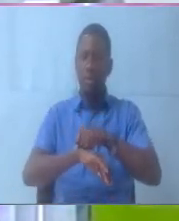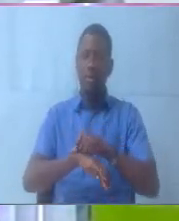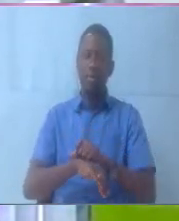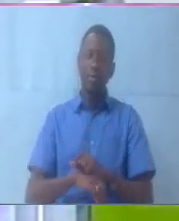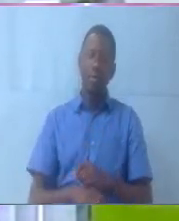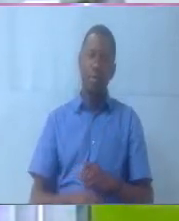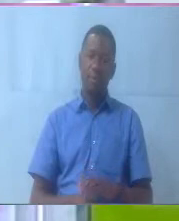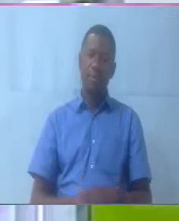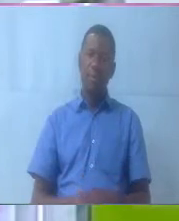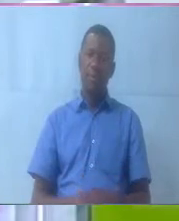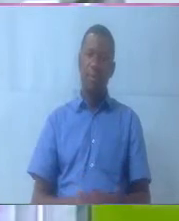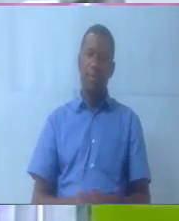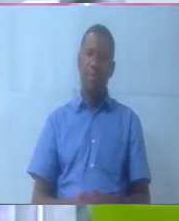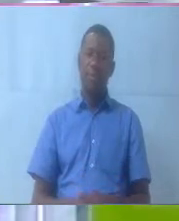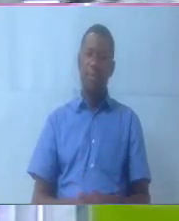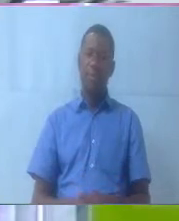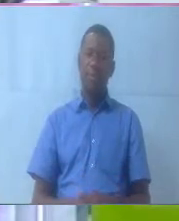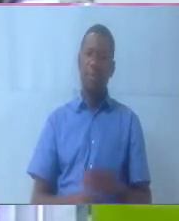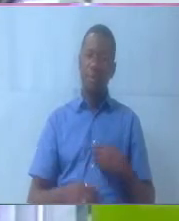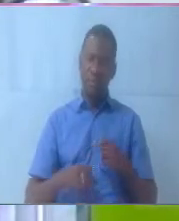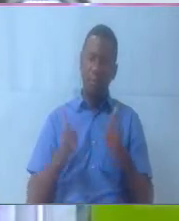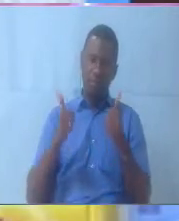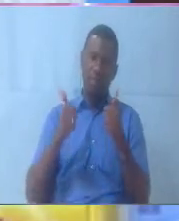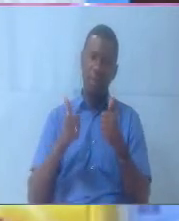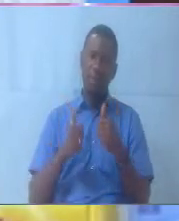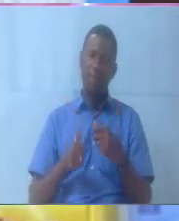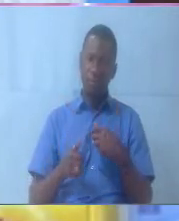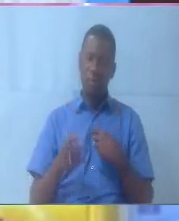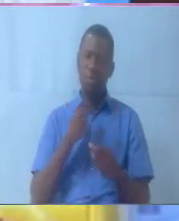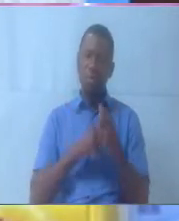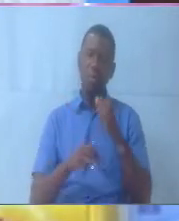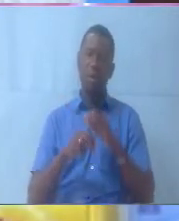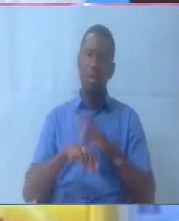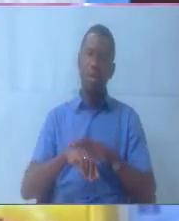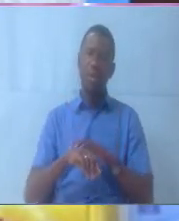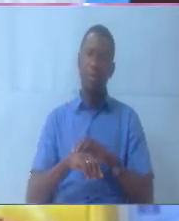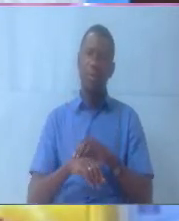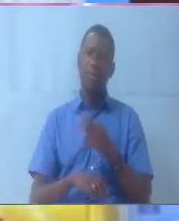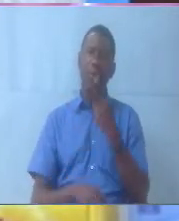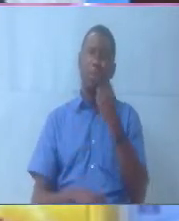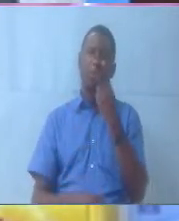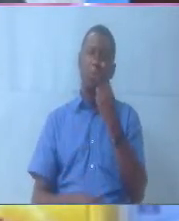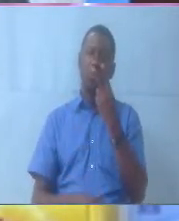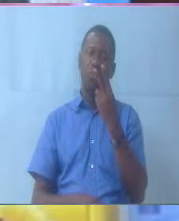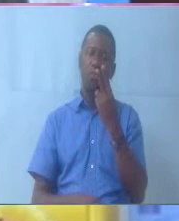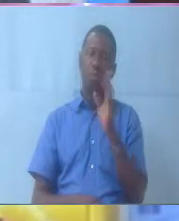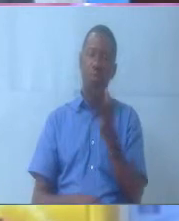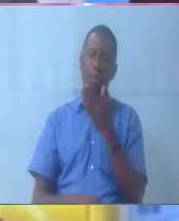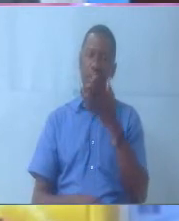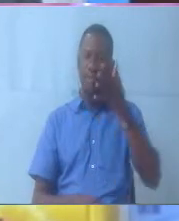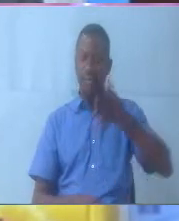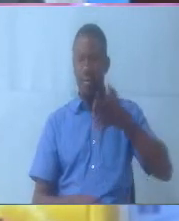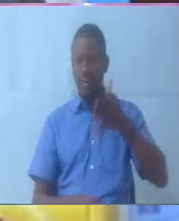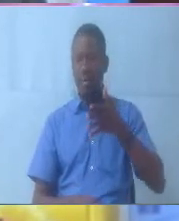Fine. I think Council, that's all right. So we come back at 2:15. That's